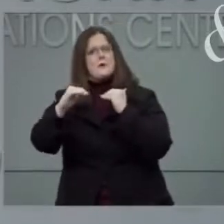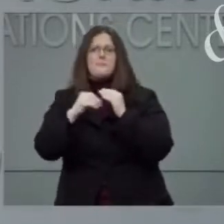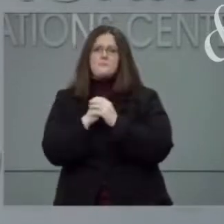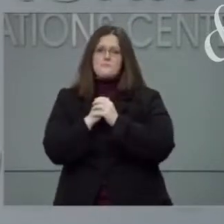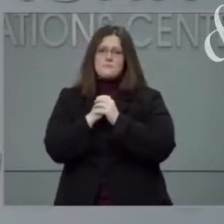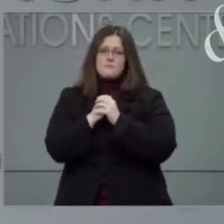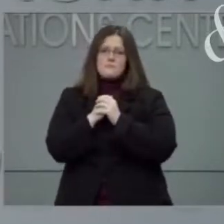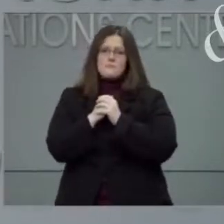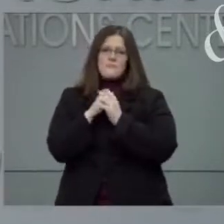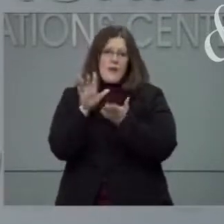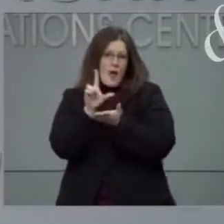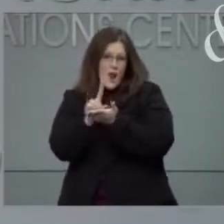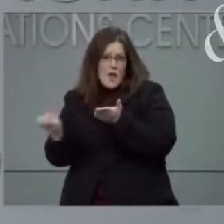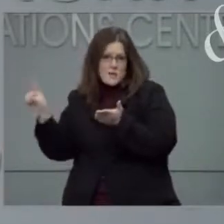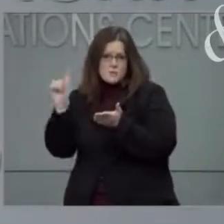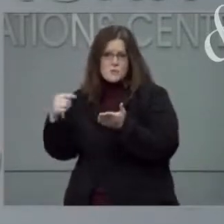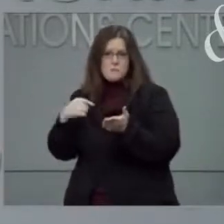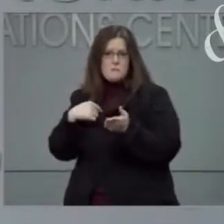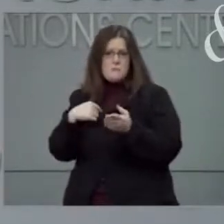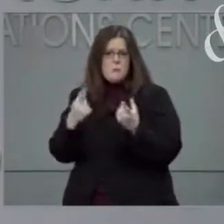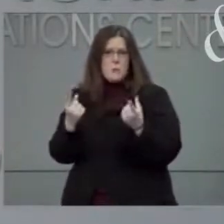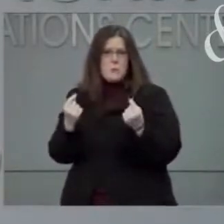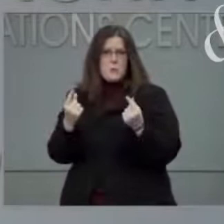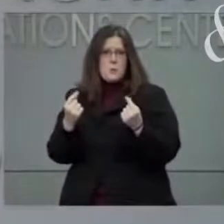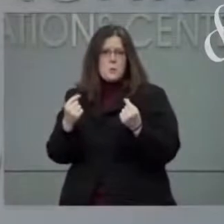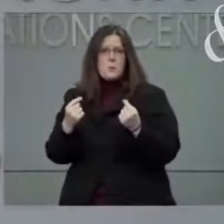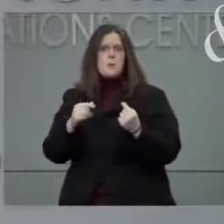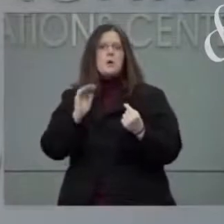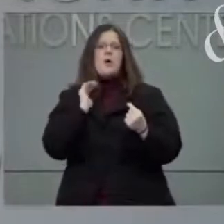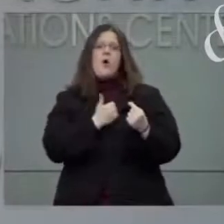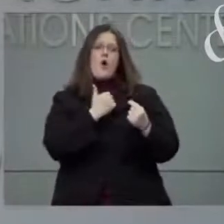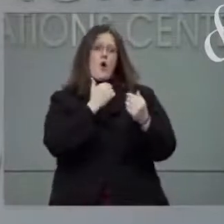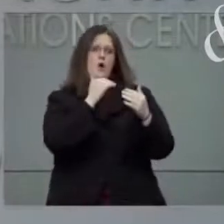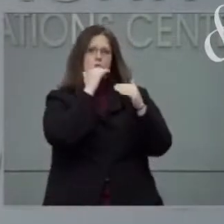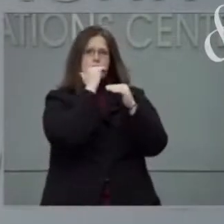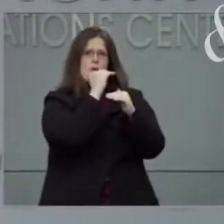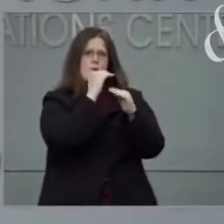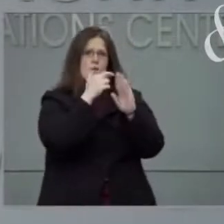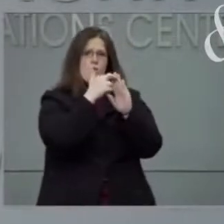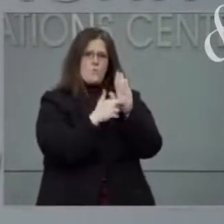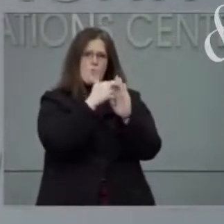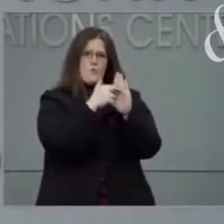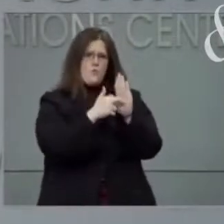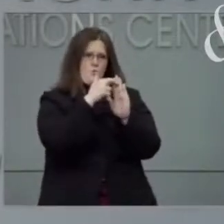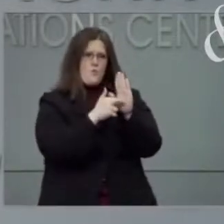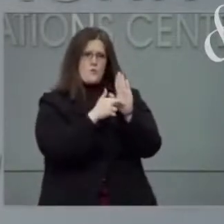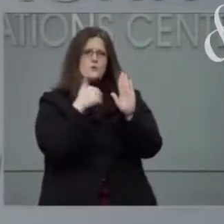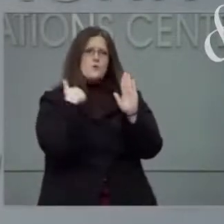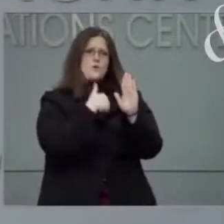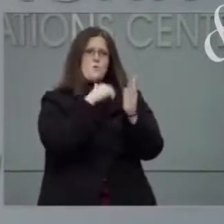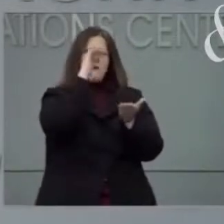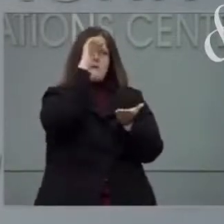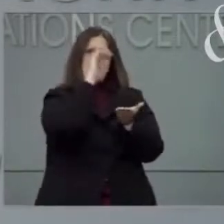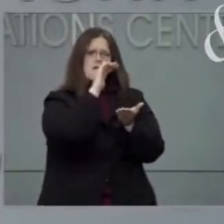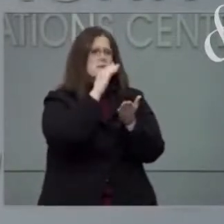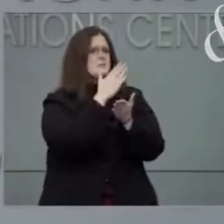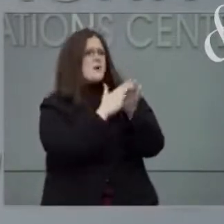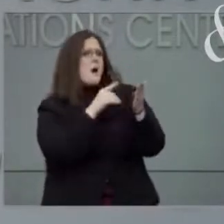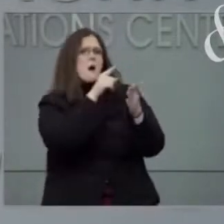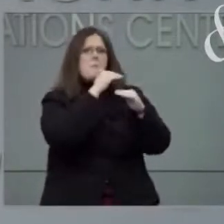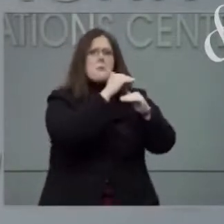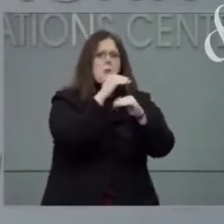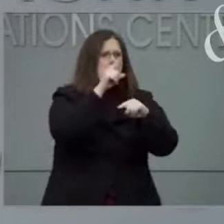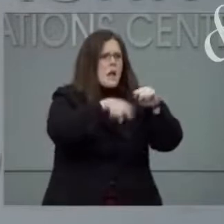deliberate action to ease but not lift some of the strict restrictions to move our economy forward while at the same